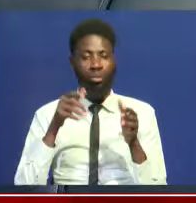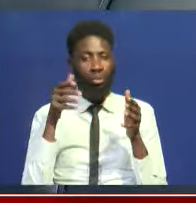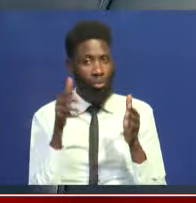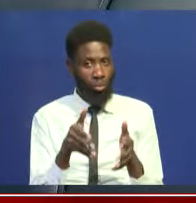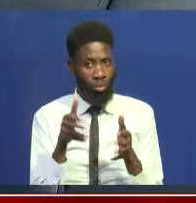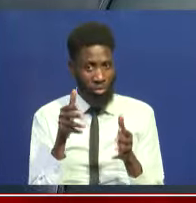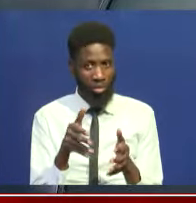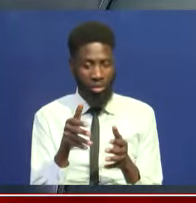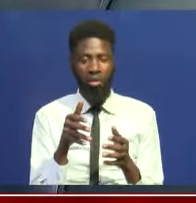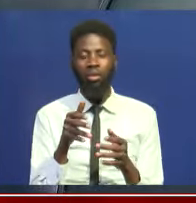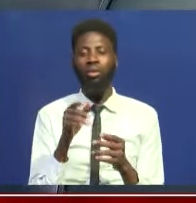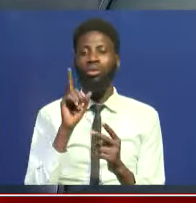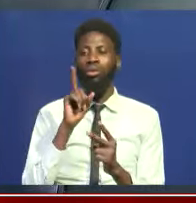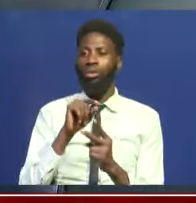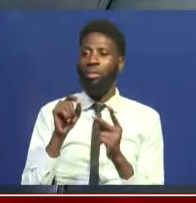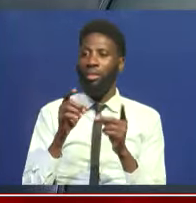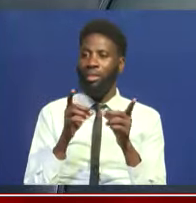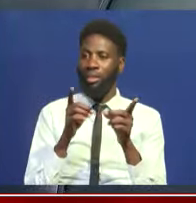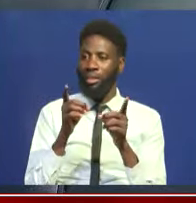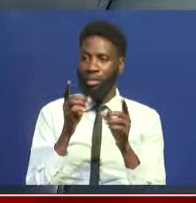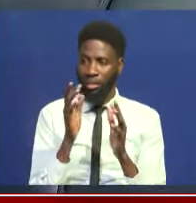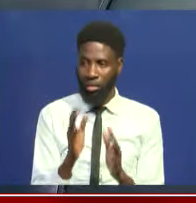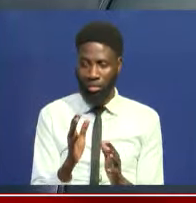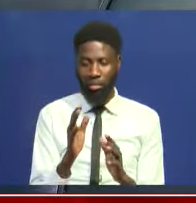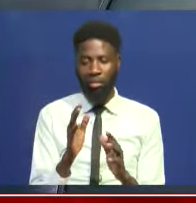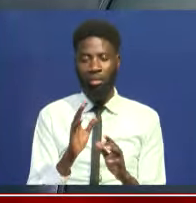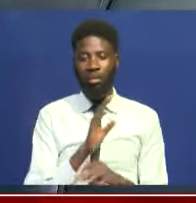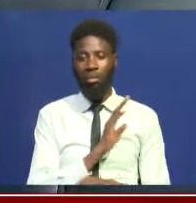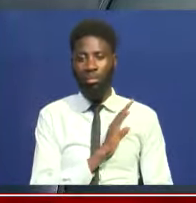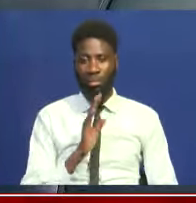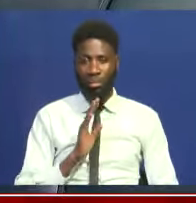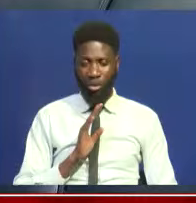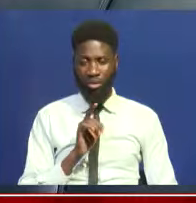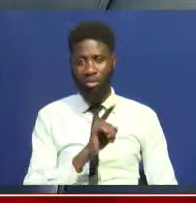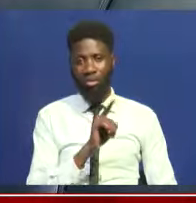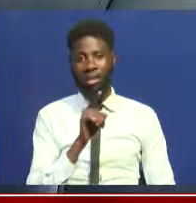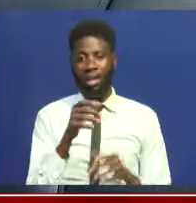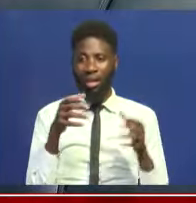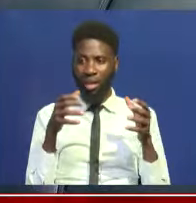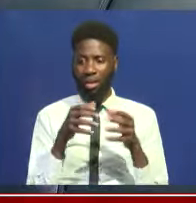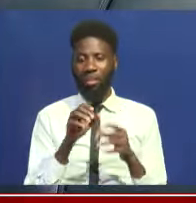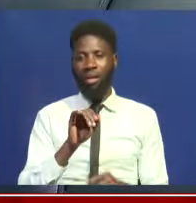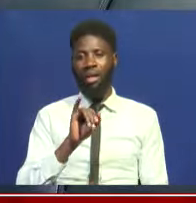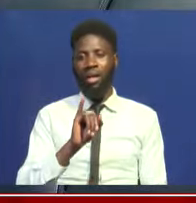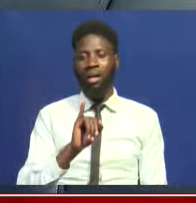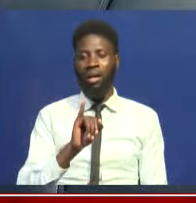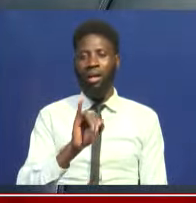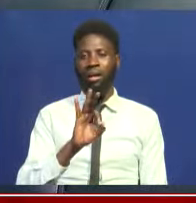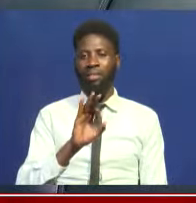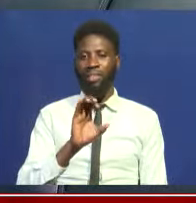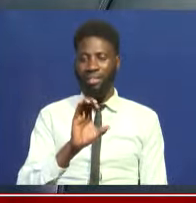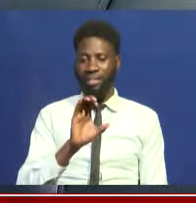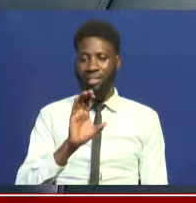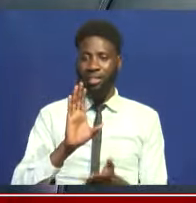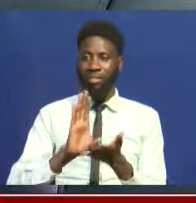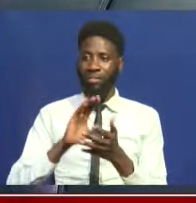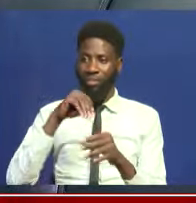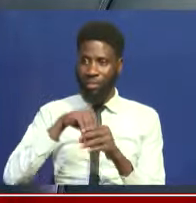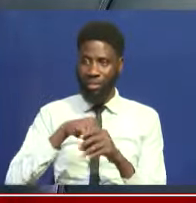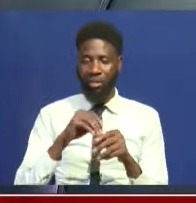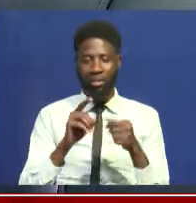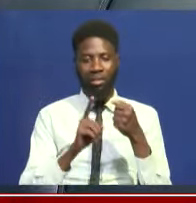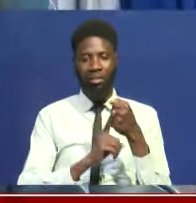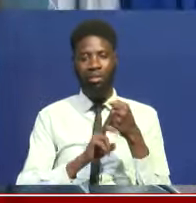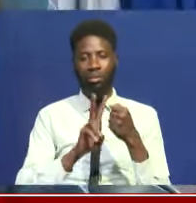the nominee directors that sit on boards of companies that are IFC investees are